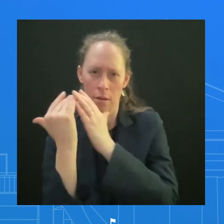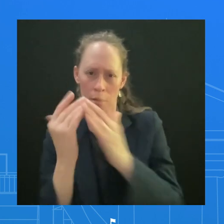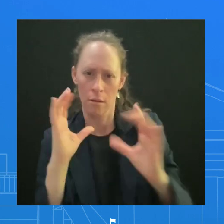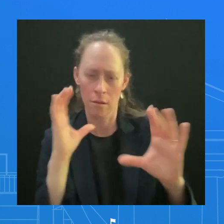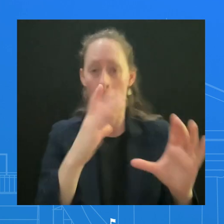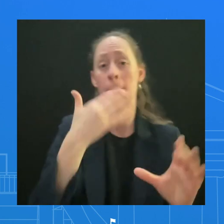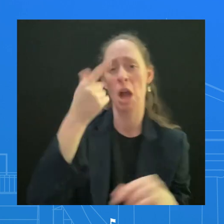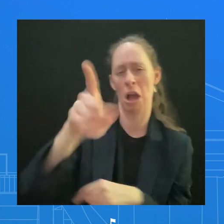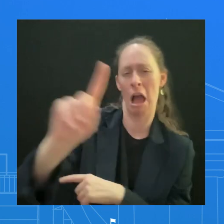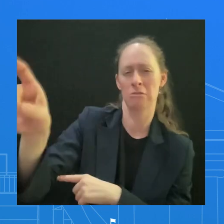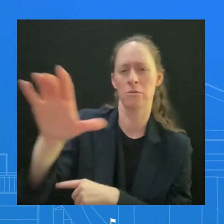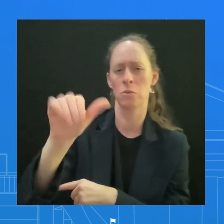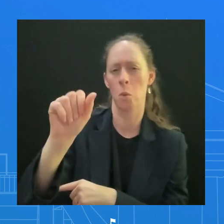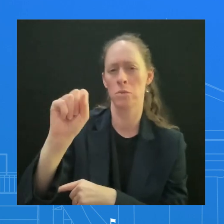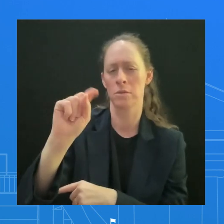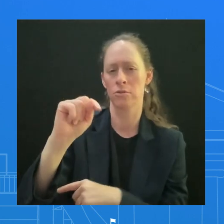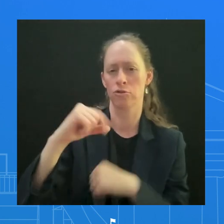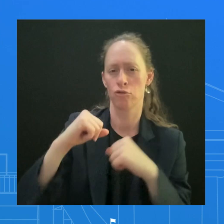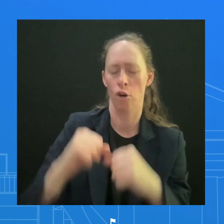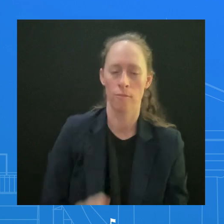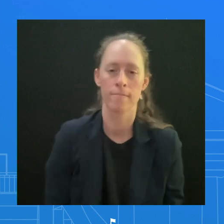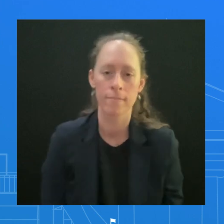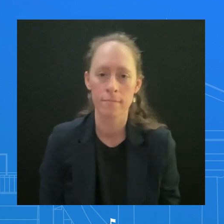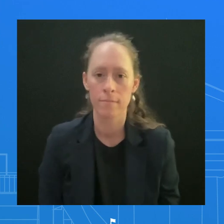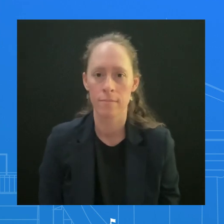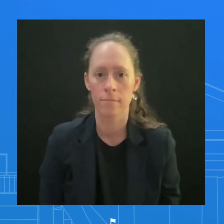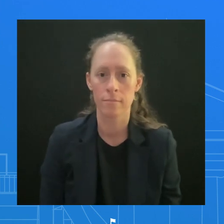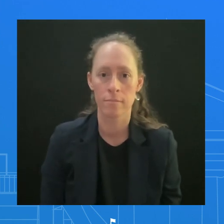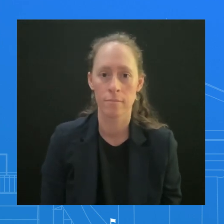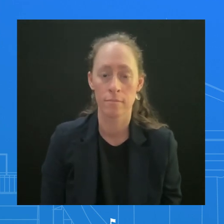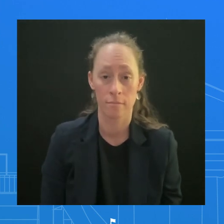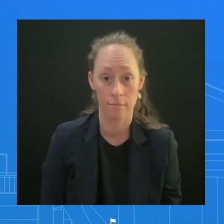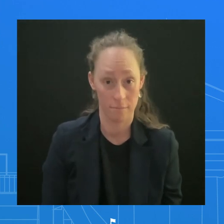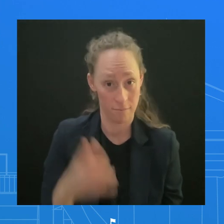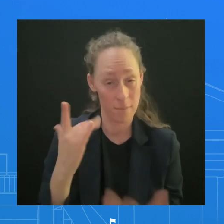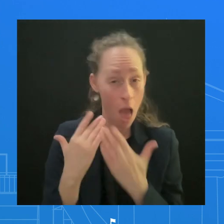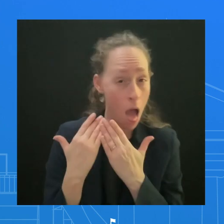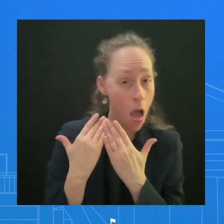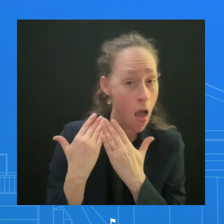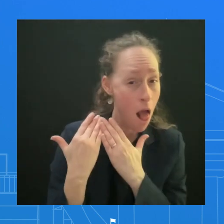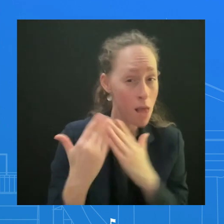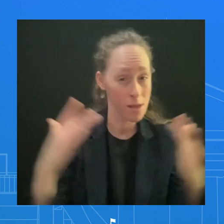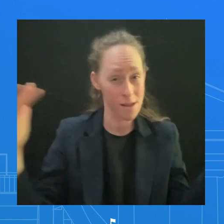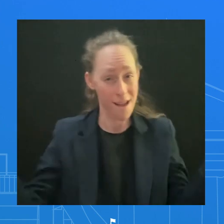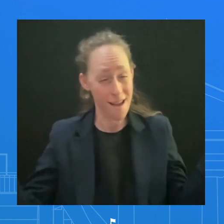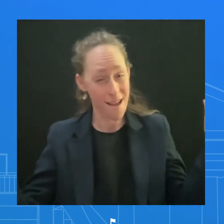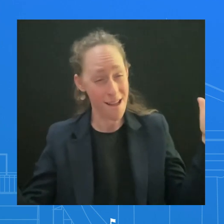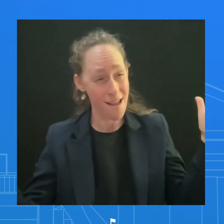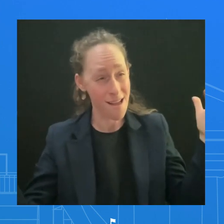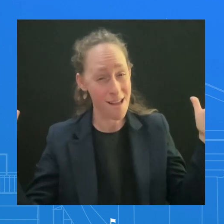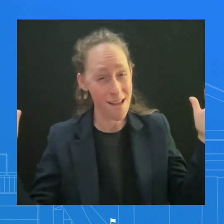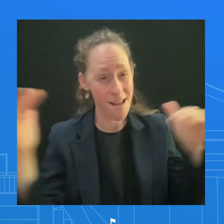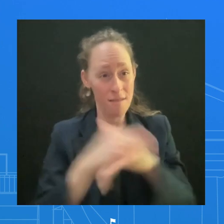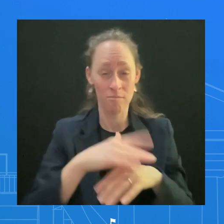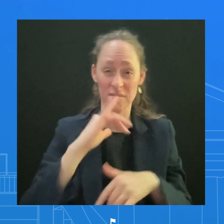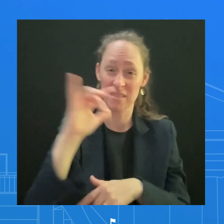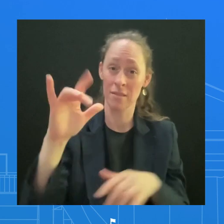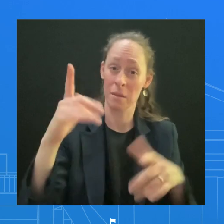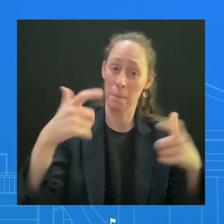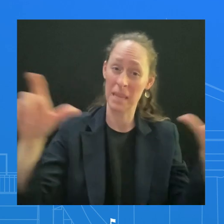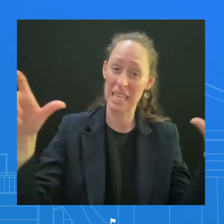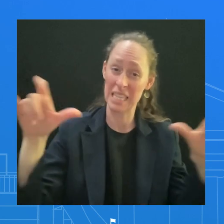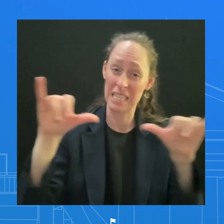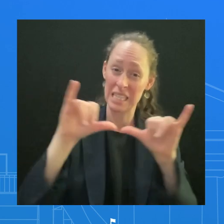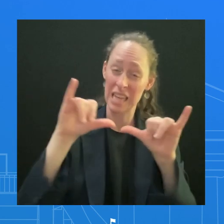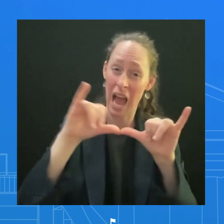area the size of Connecticut? No. I think the Coast Guard has spoken definitively about this and quite well every day here, or at